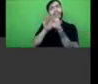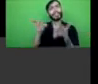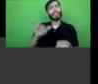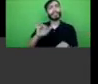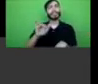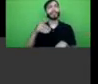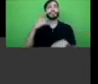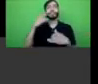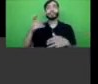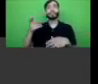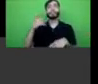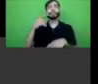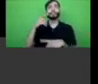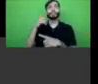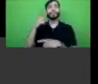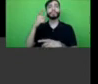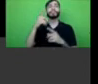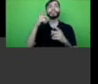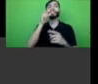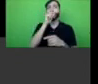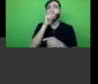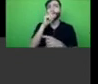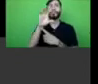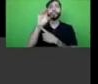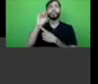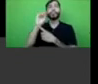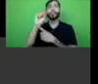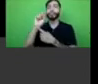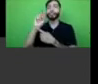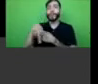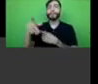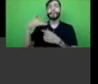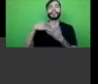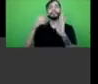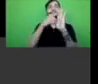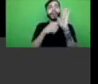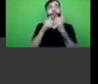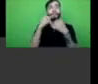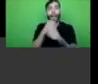soup that ends with "Arrest the cops that killed Brianna Taylor."